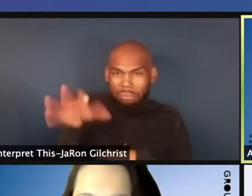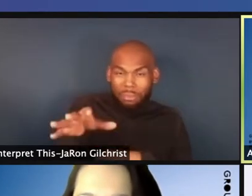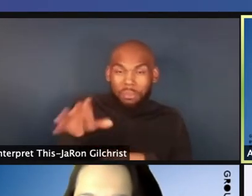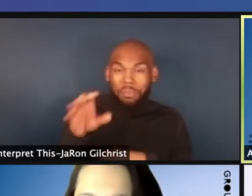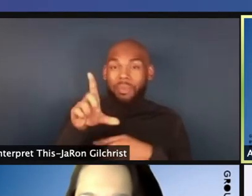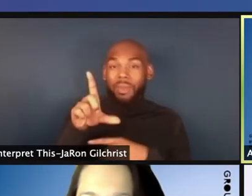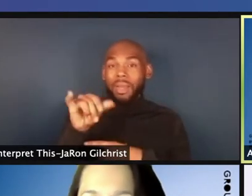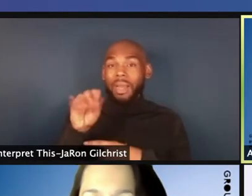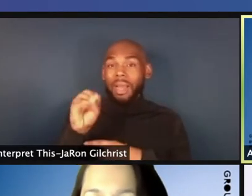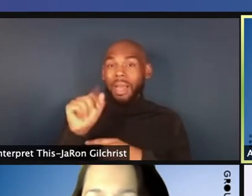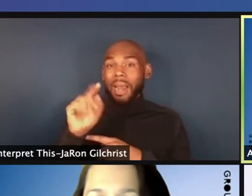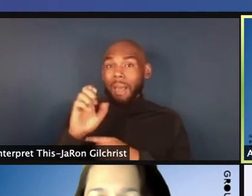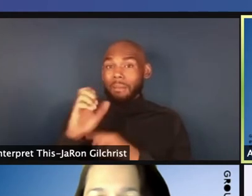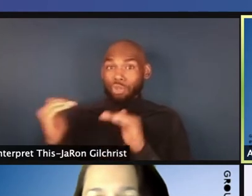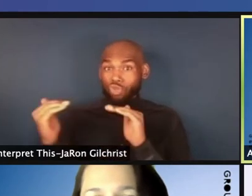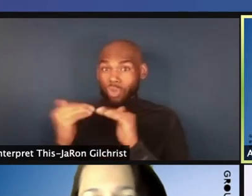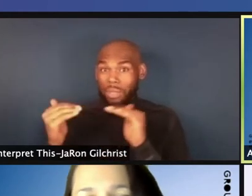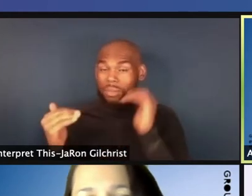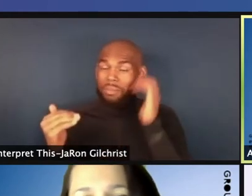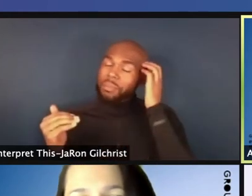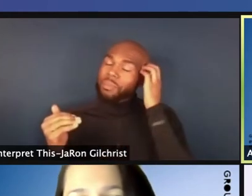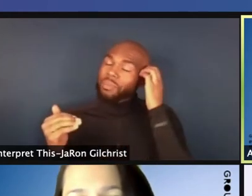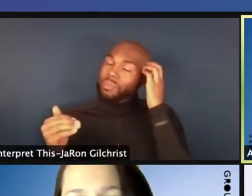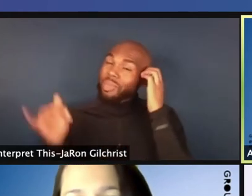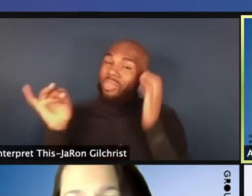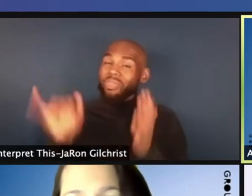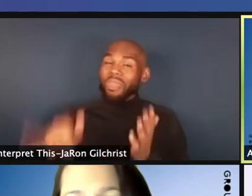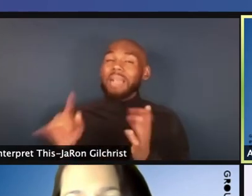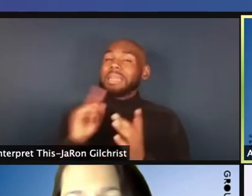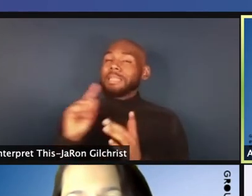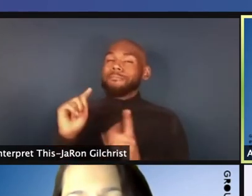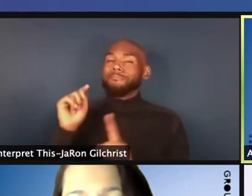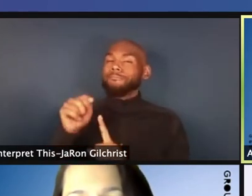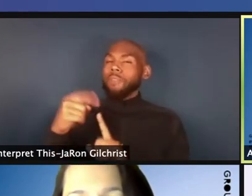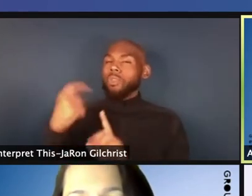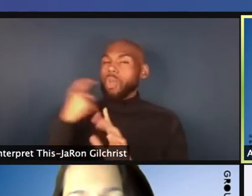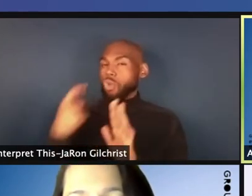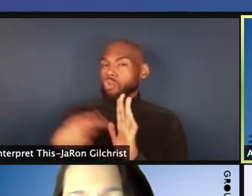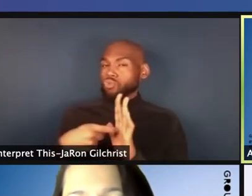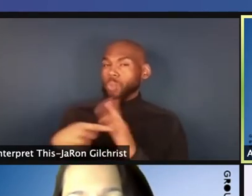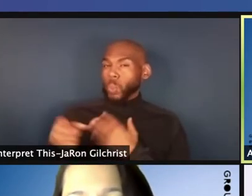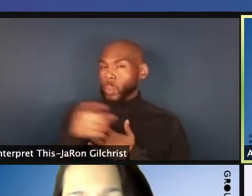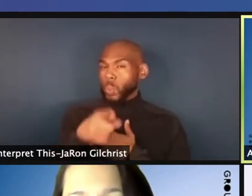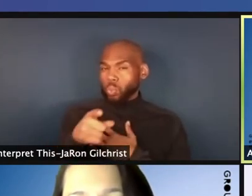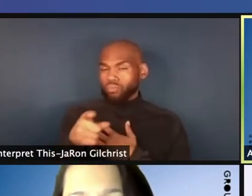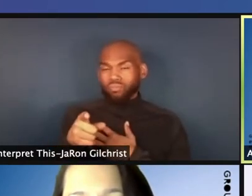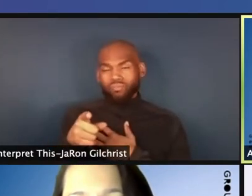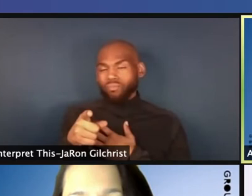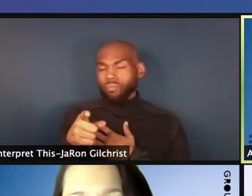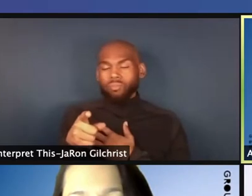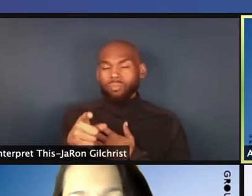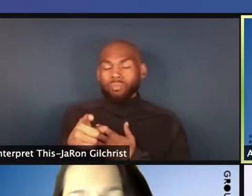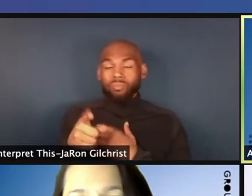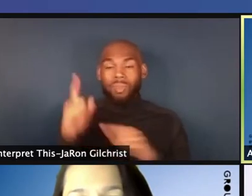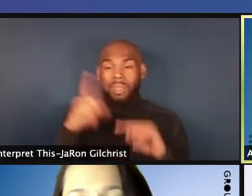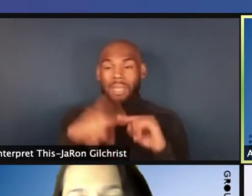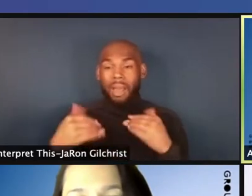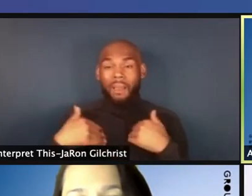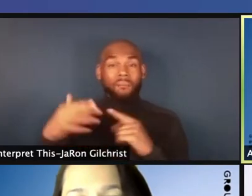Climate justice is really the acknowledgement that you cannot have